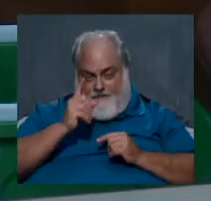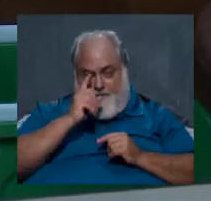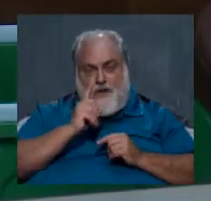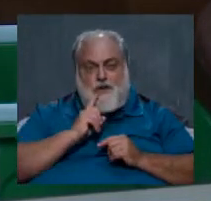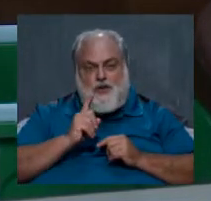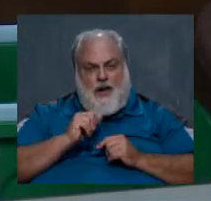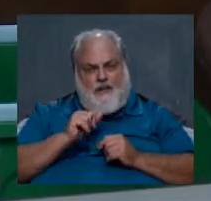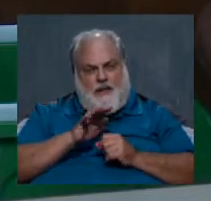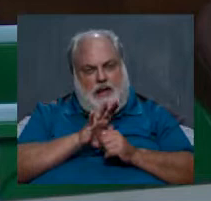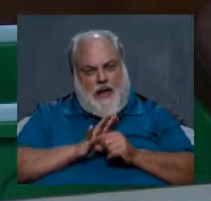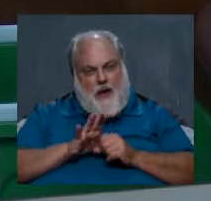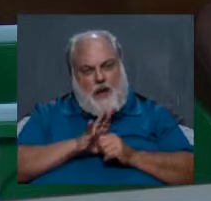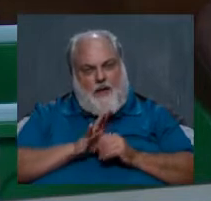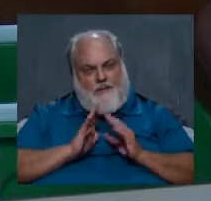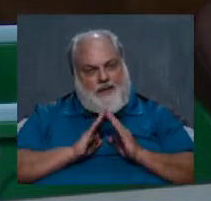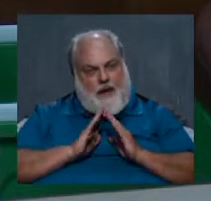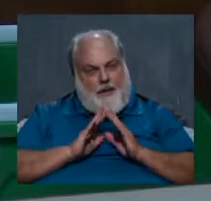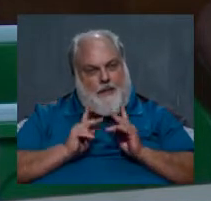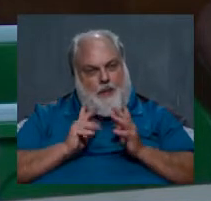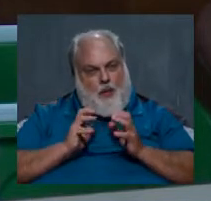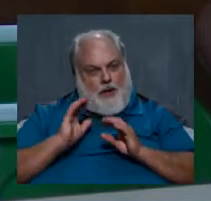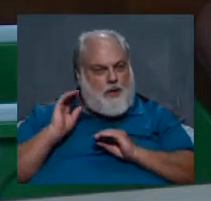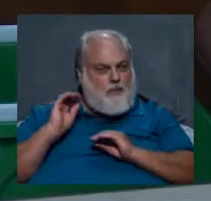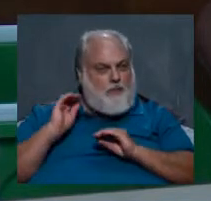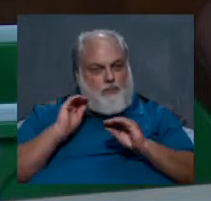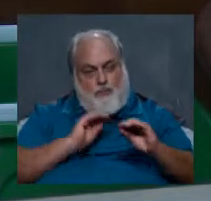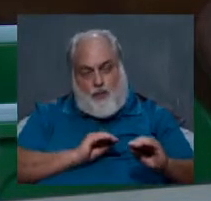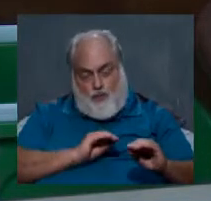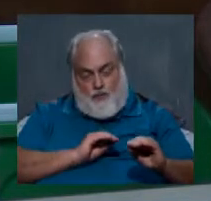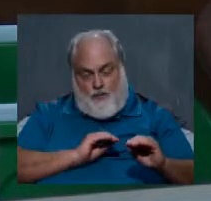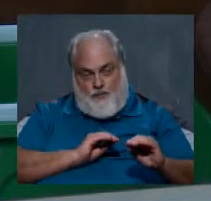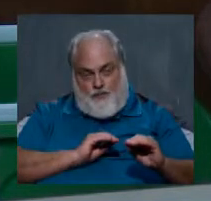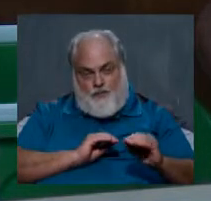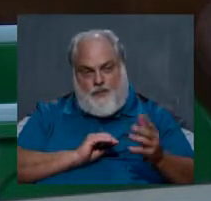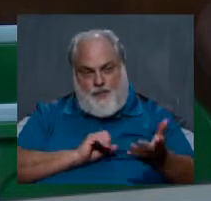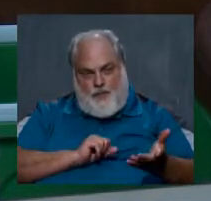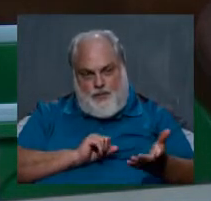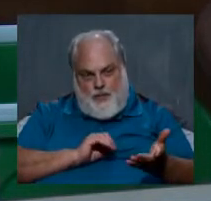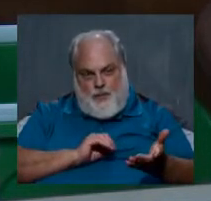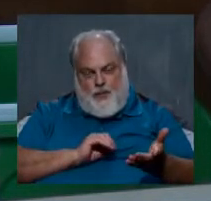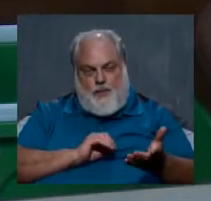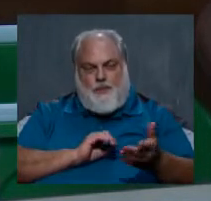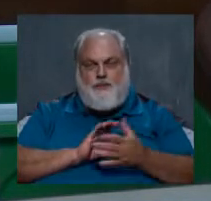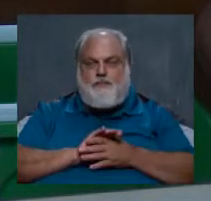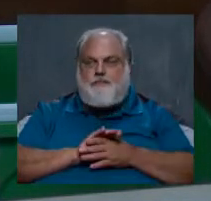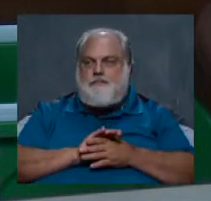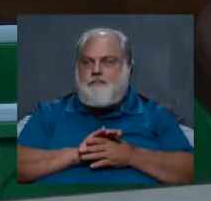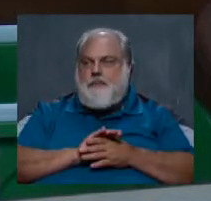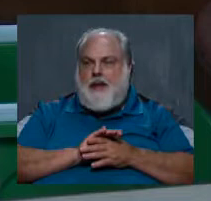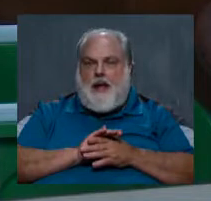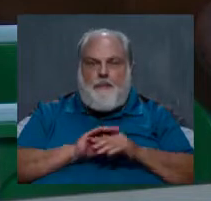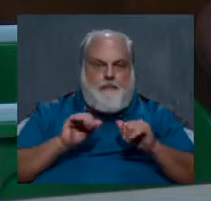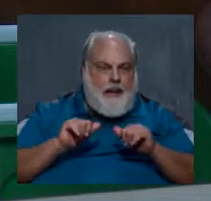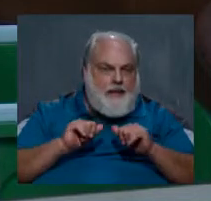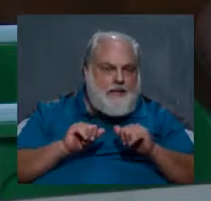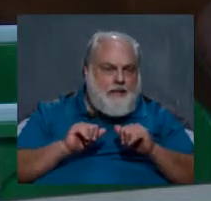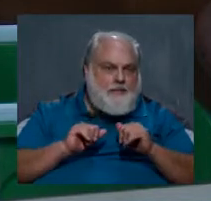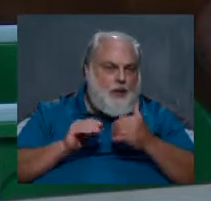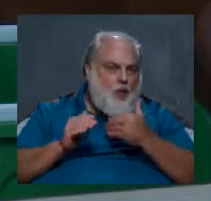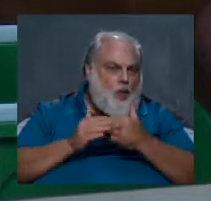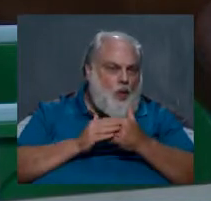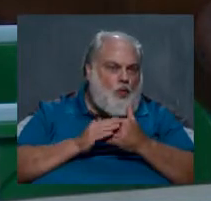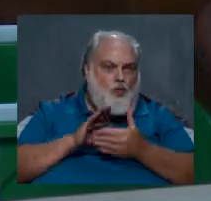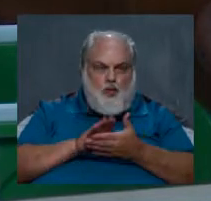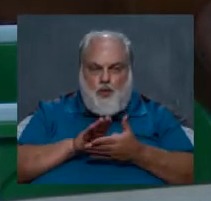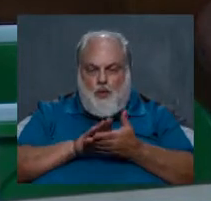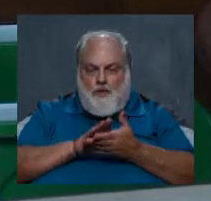area of town that people want to live. The amenities are certainly there. Access to schools, you know, the reasons that people